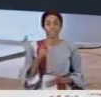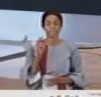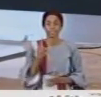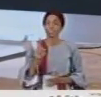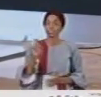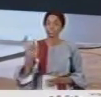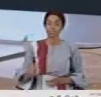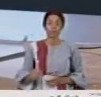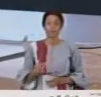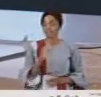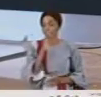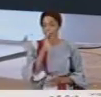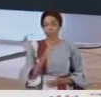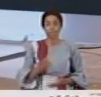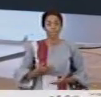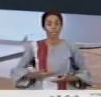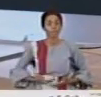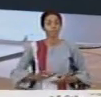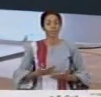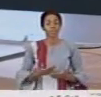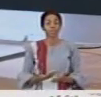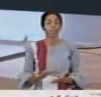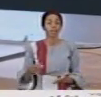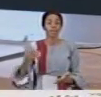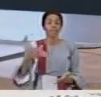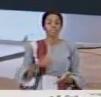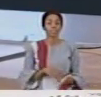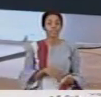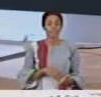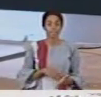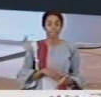again. You must be born